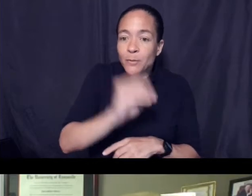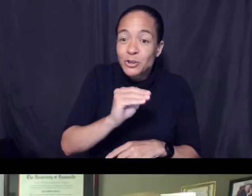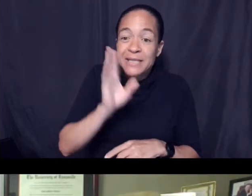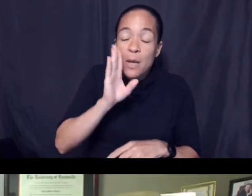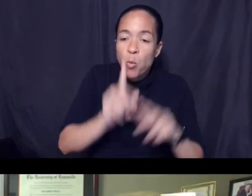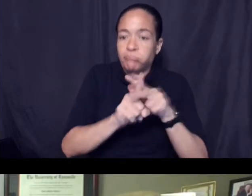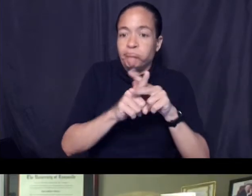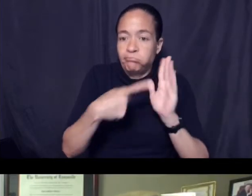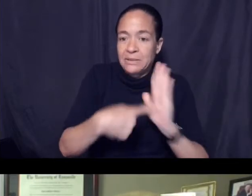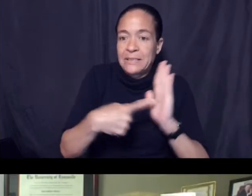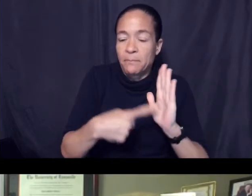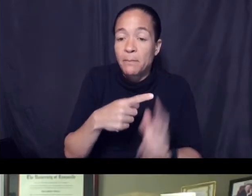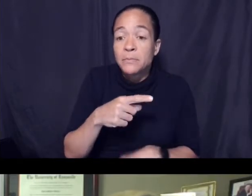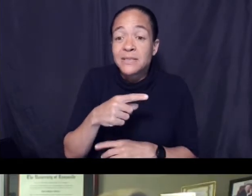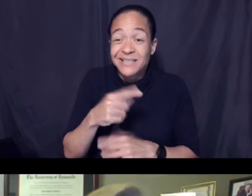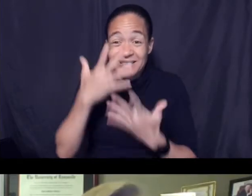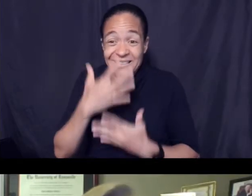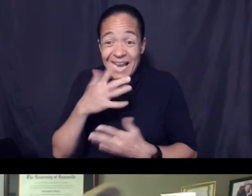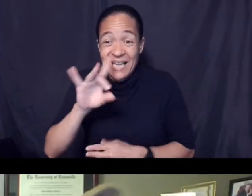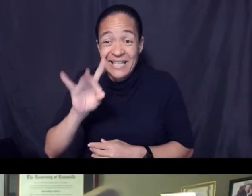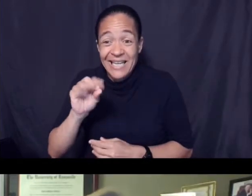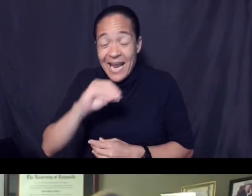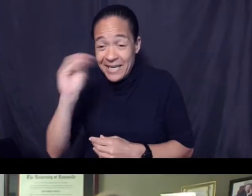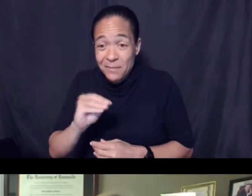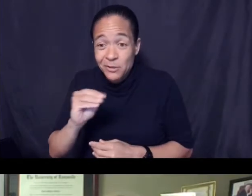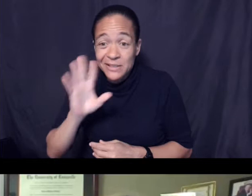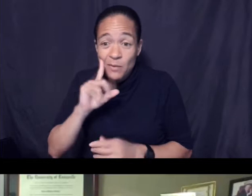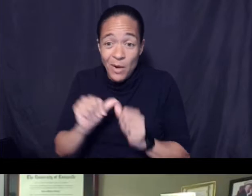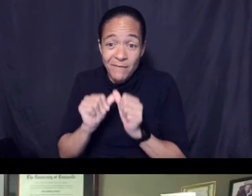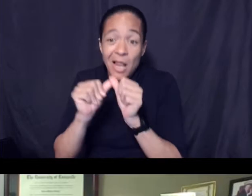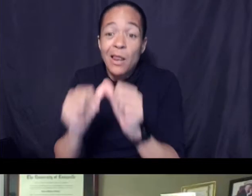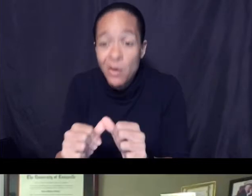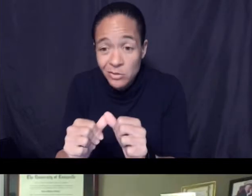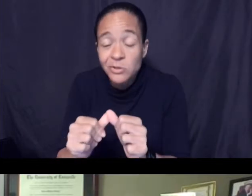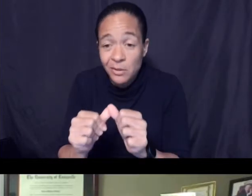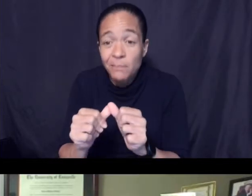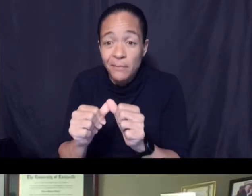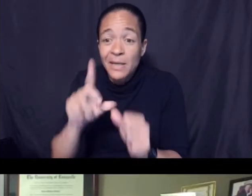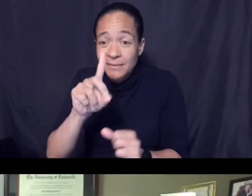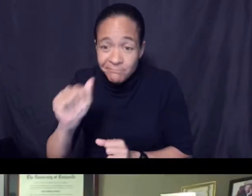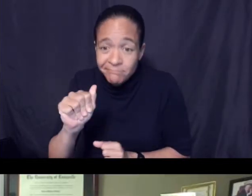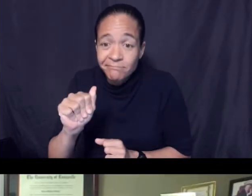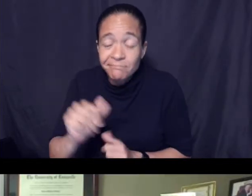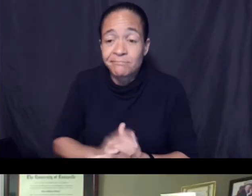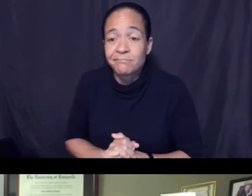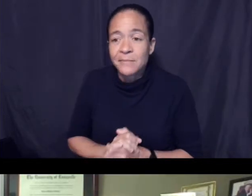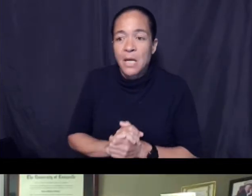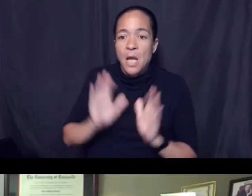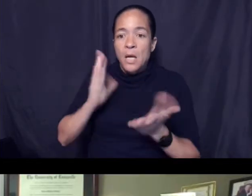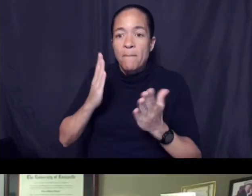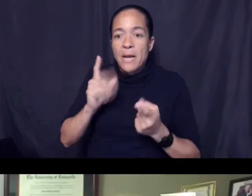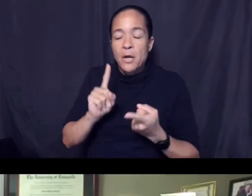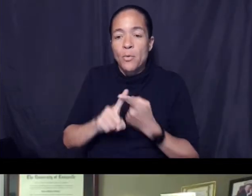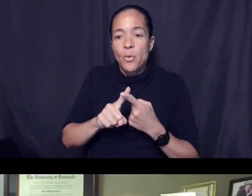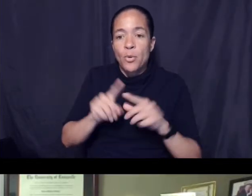but sadly, 80% of them are going to have long-term adverse outcomes or problems. As compared to the